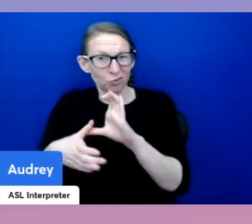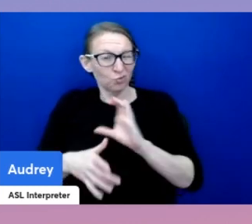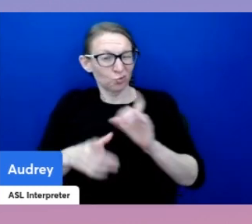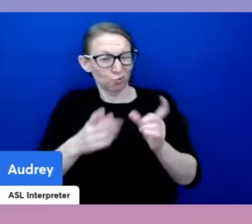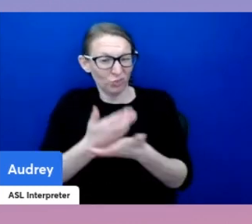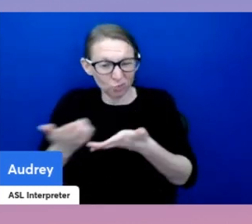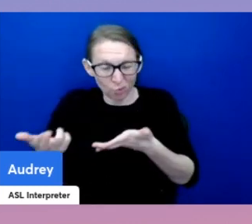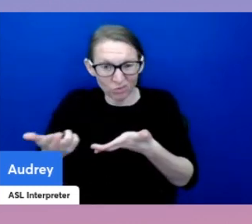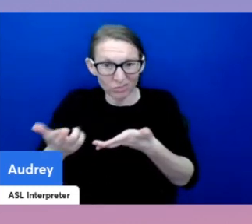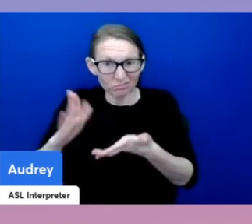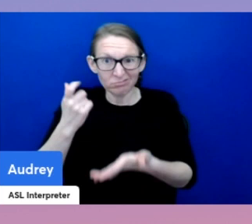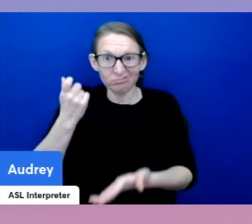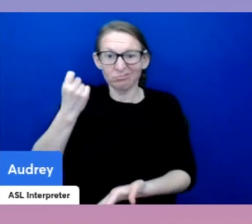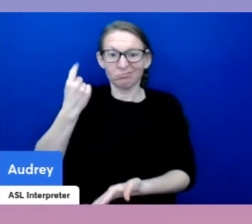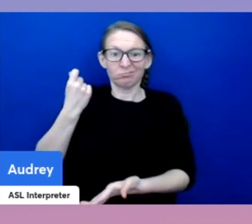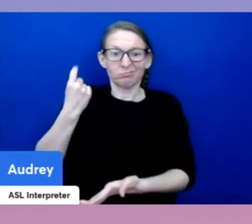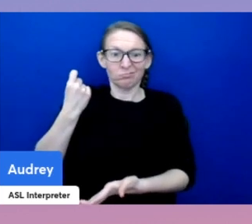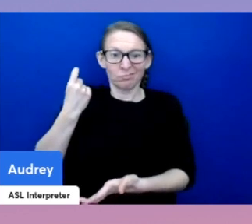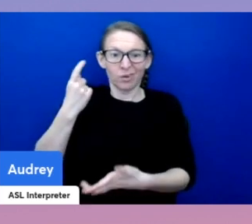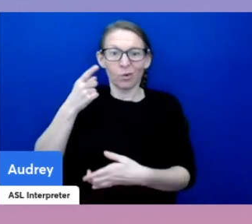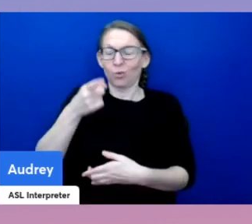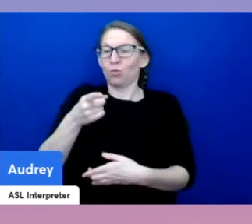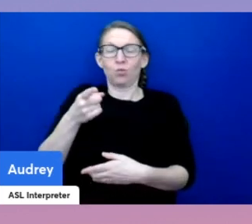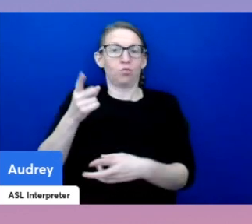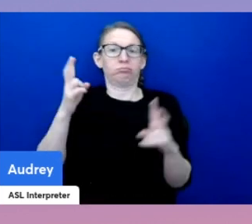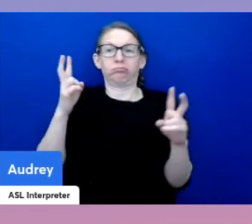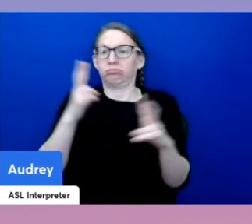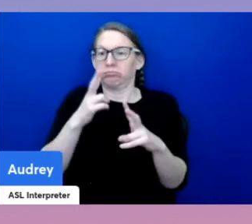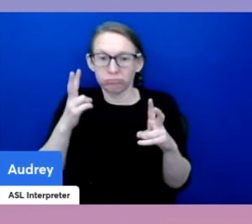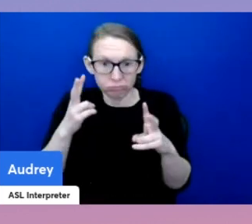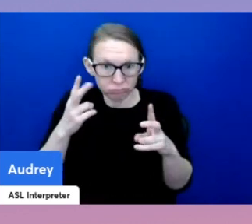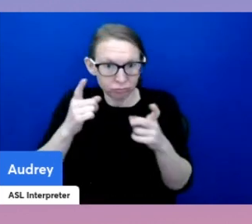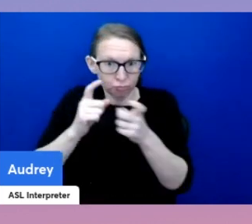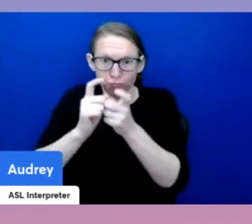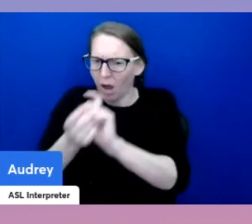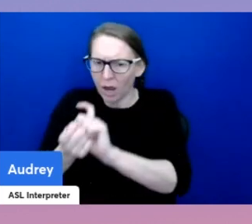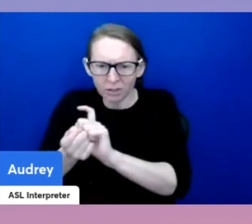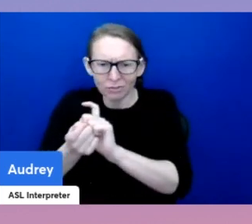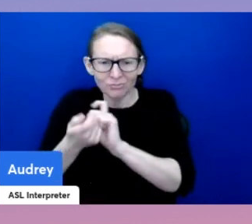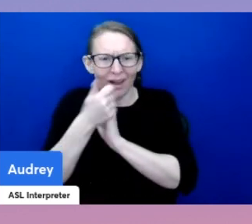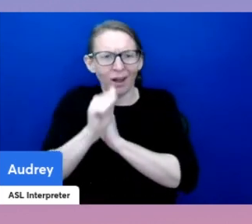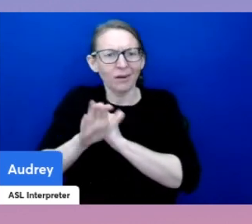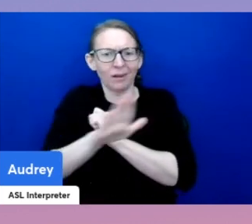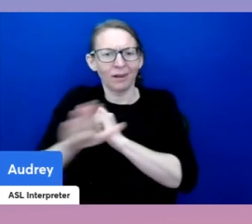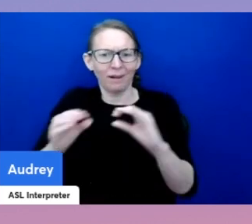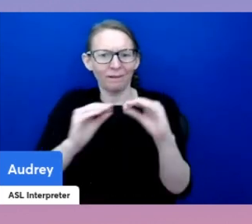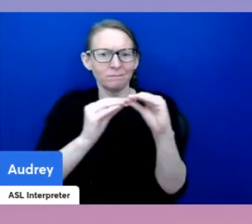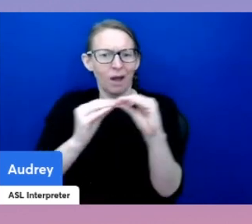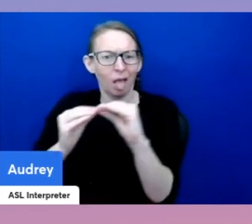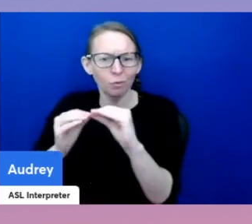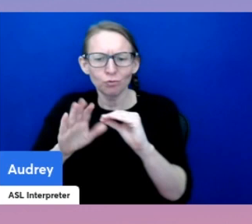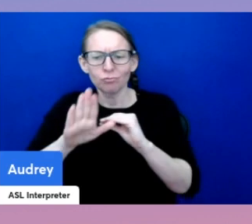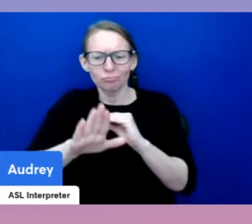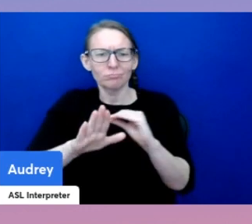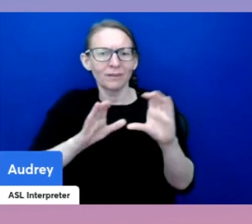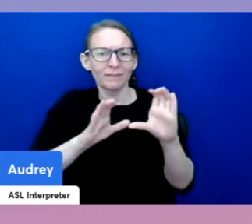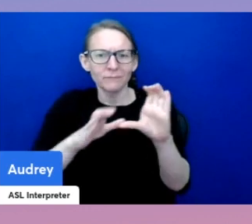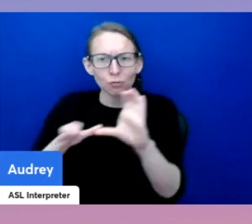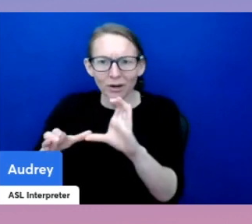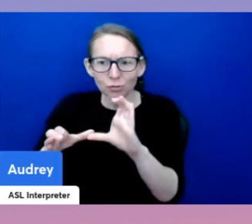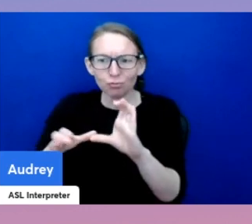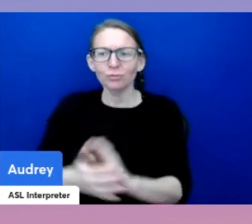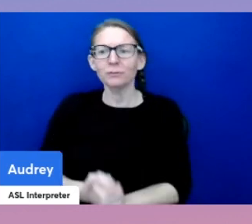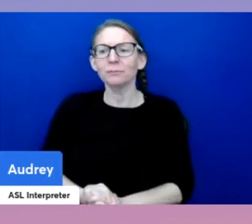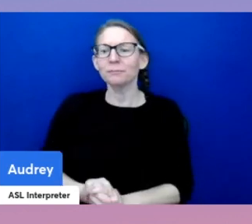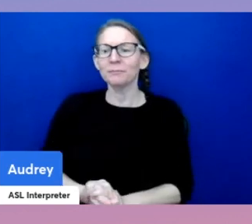but you accidentally change any value of that configuration, and if you